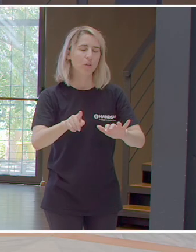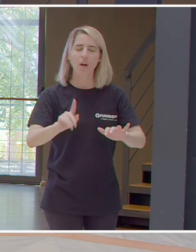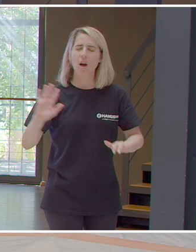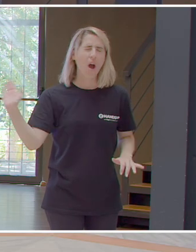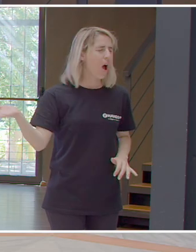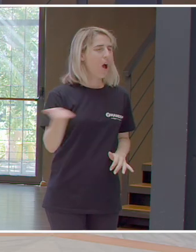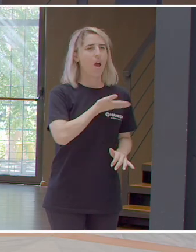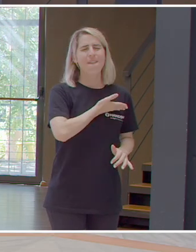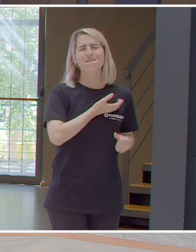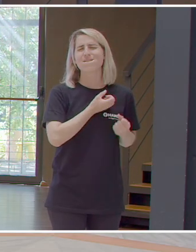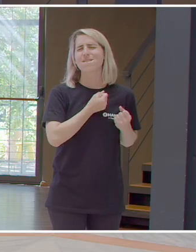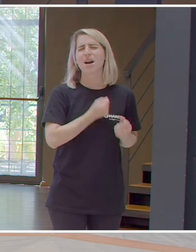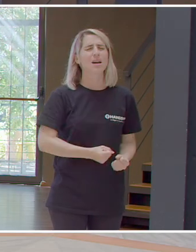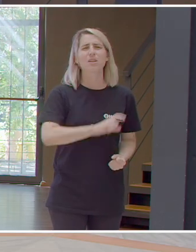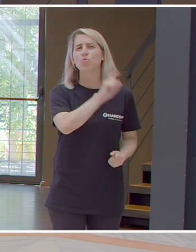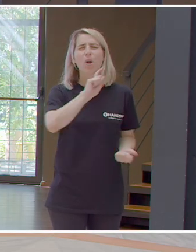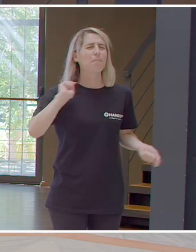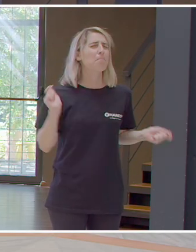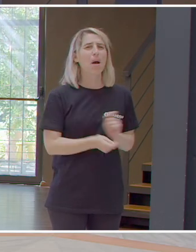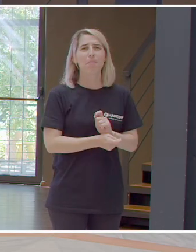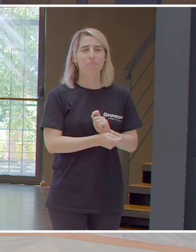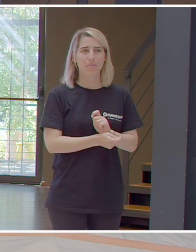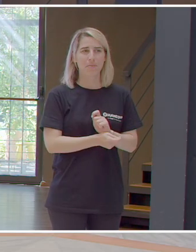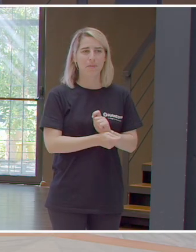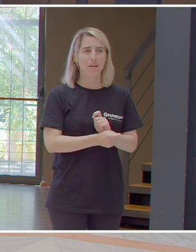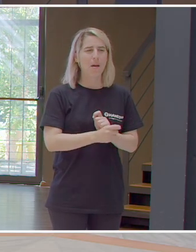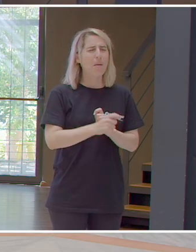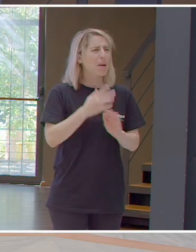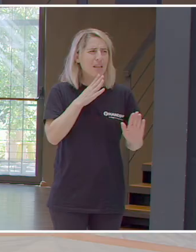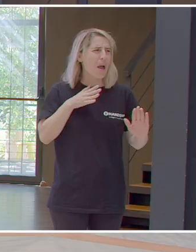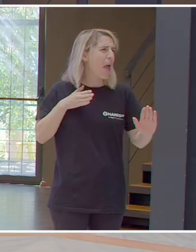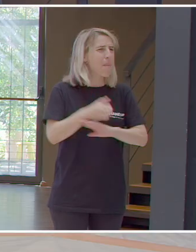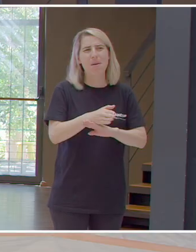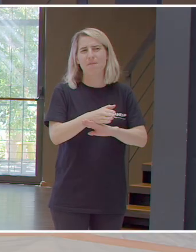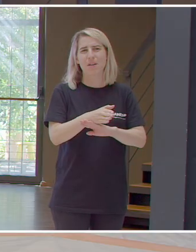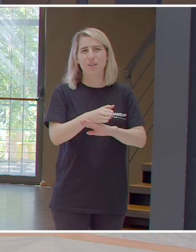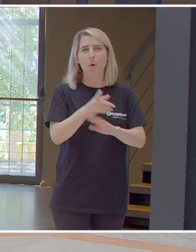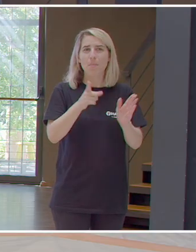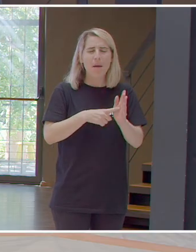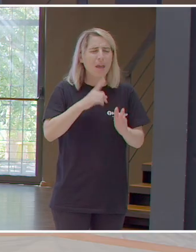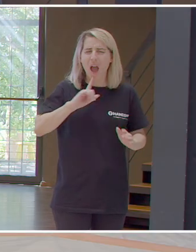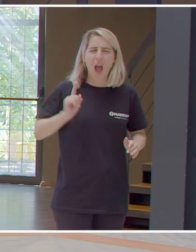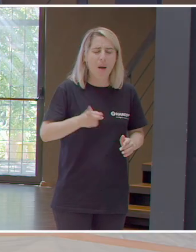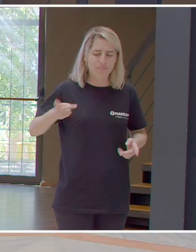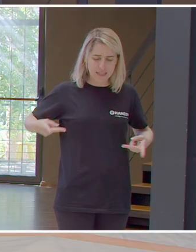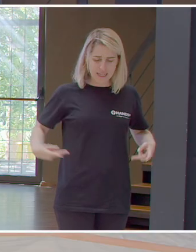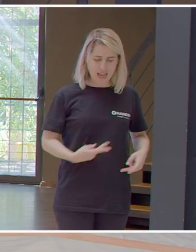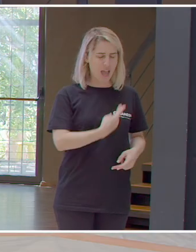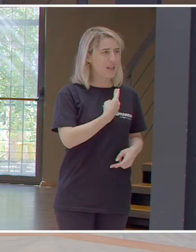life. It's life-changing. It is very invasive, just like you need to go to surgery. You need